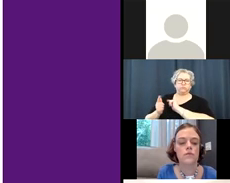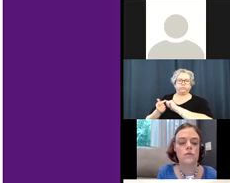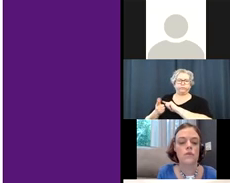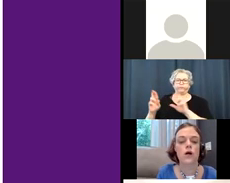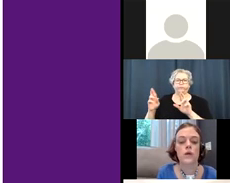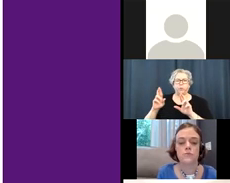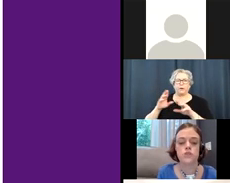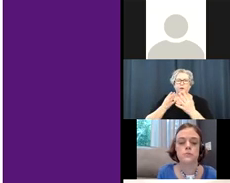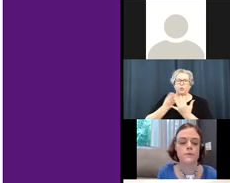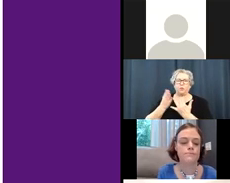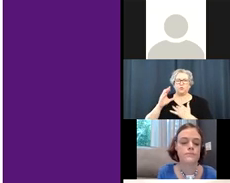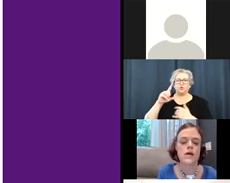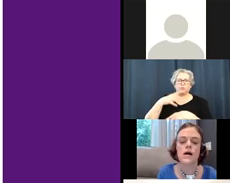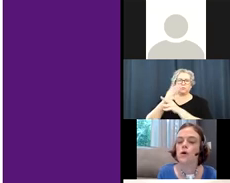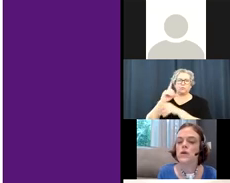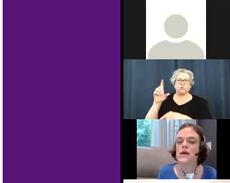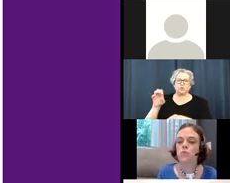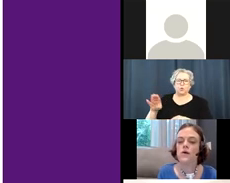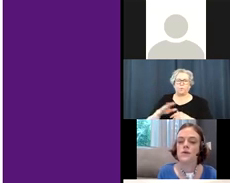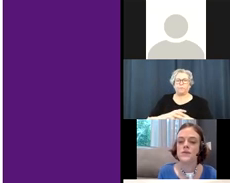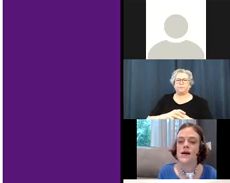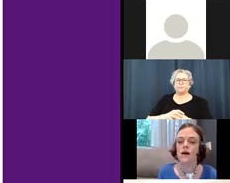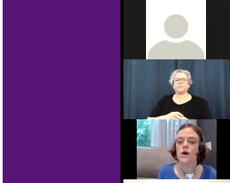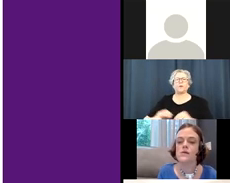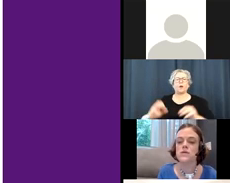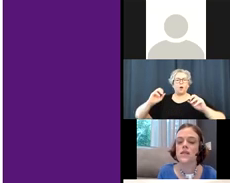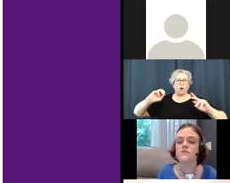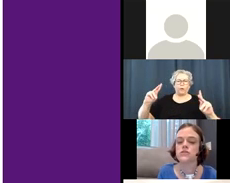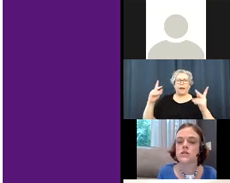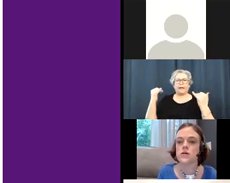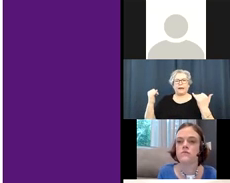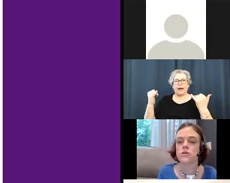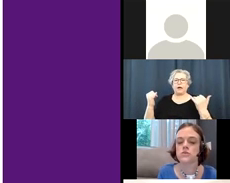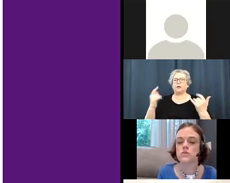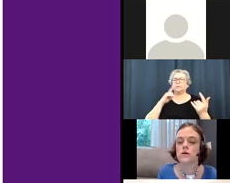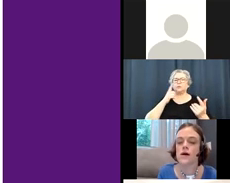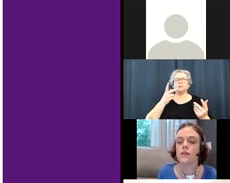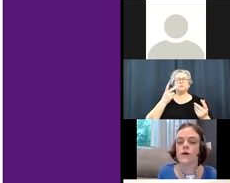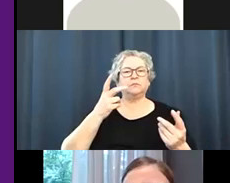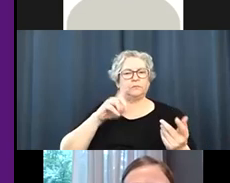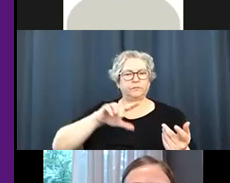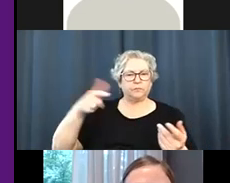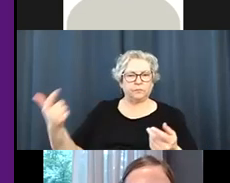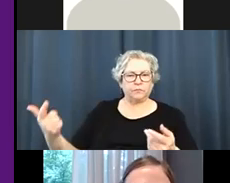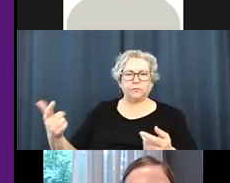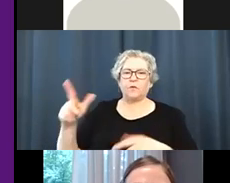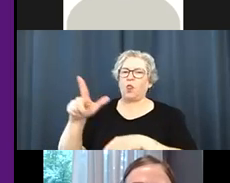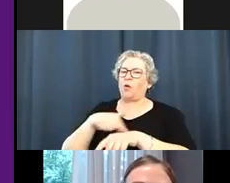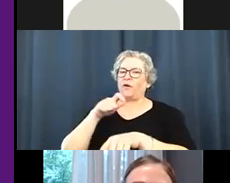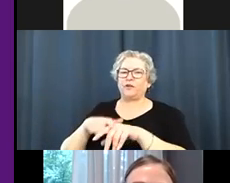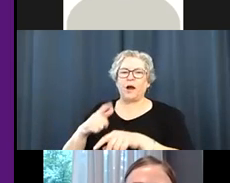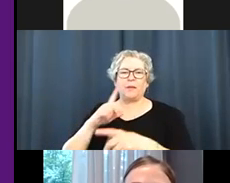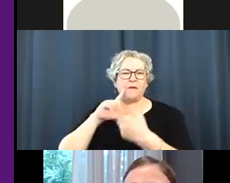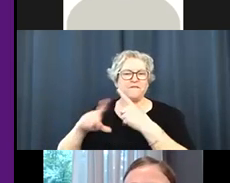Zoom. Okay, super. Okay, well, now I would love to turn it over to a longtime friend and